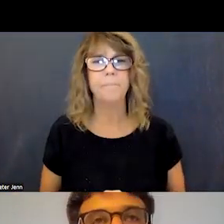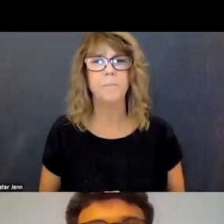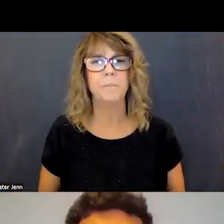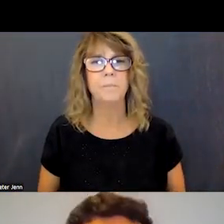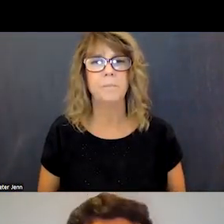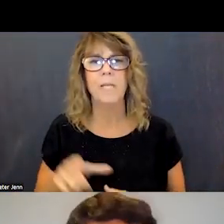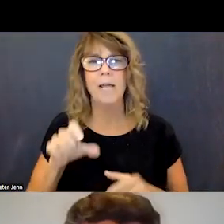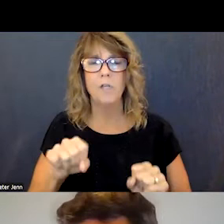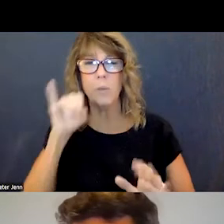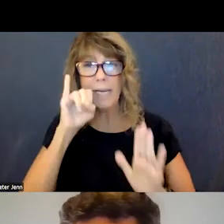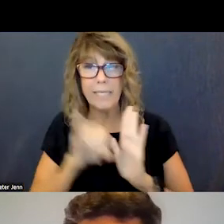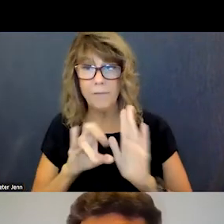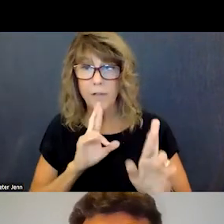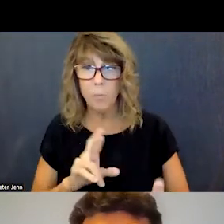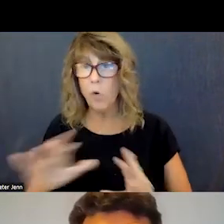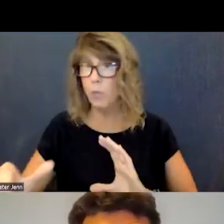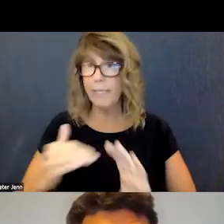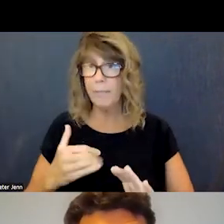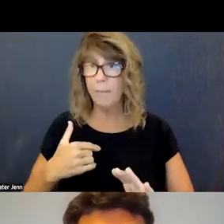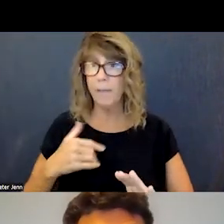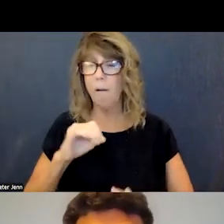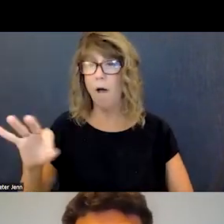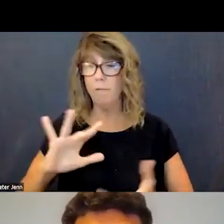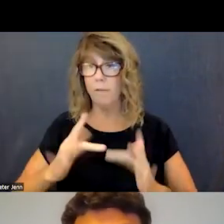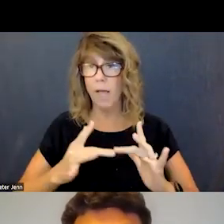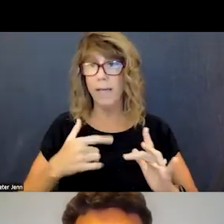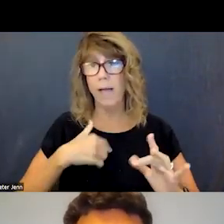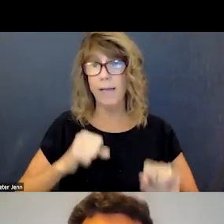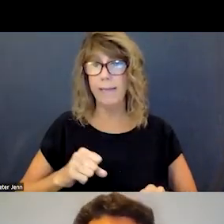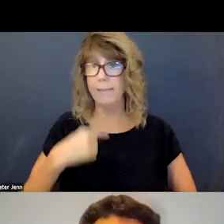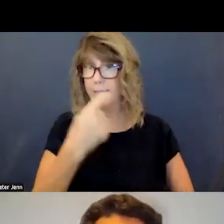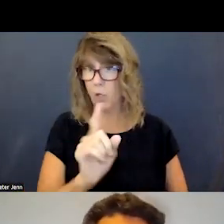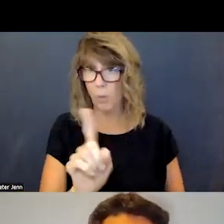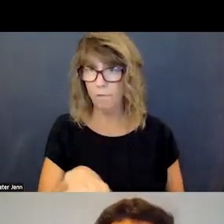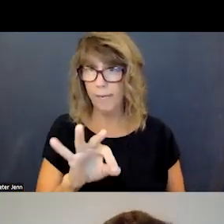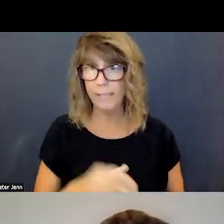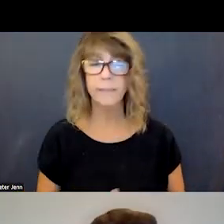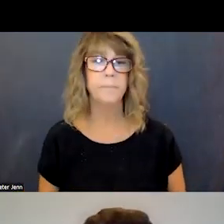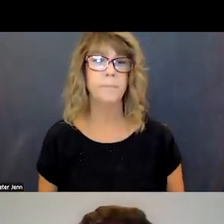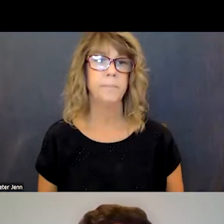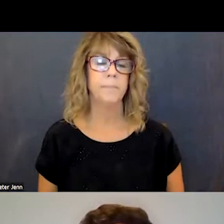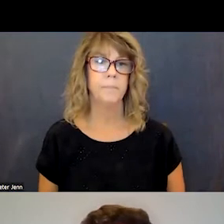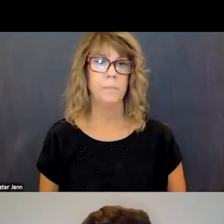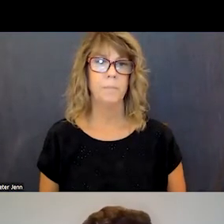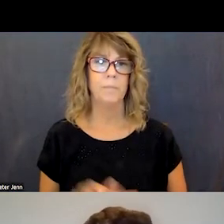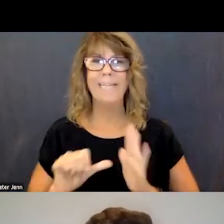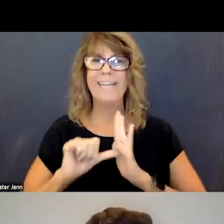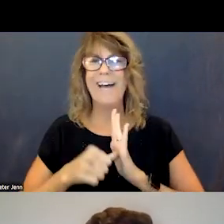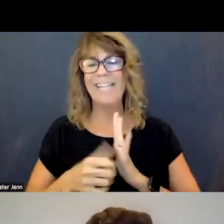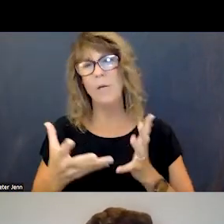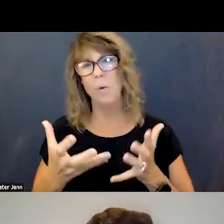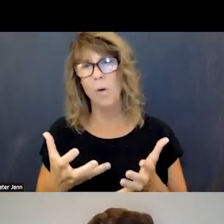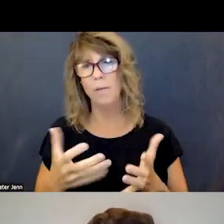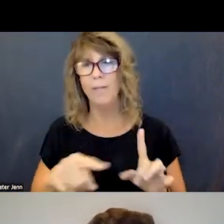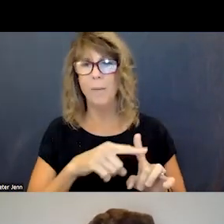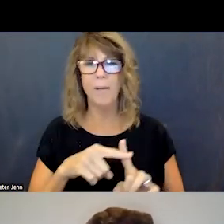identify the report, feel free to email me offline and I can direct you to it. So as a highlight that a positive